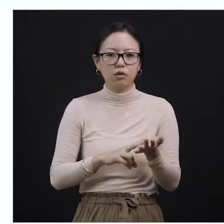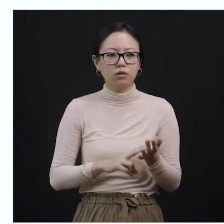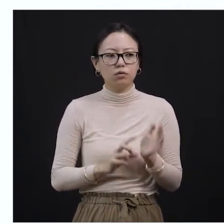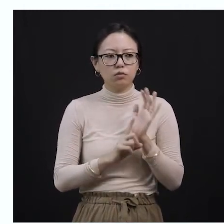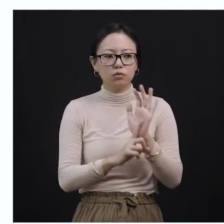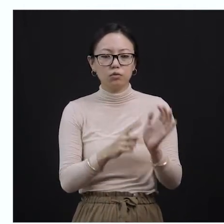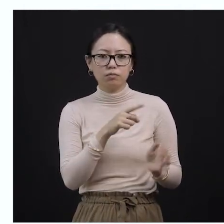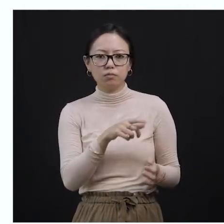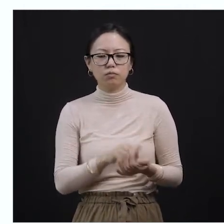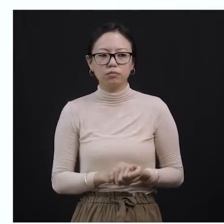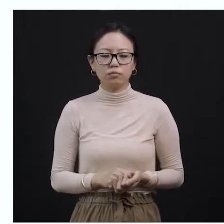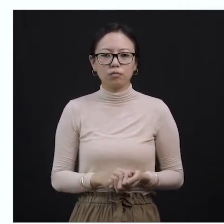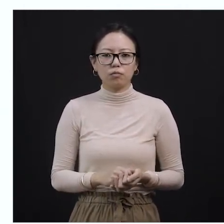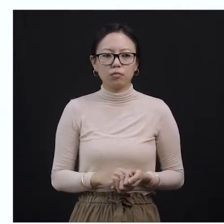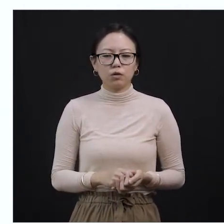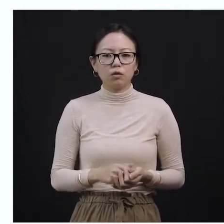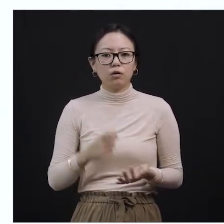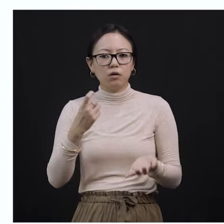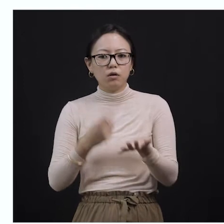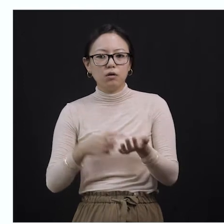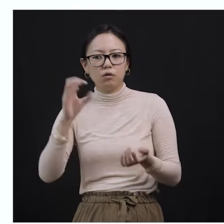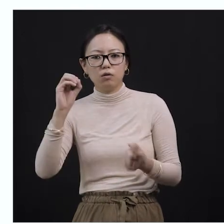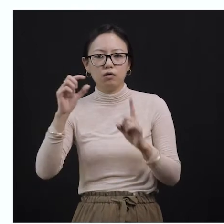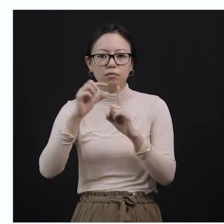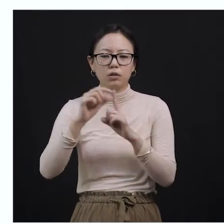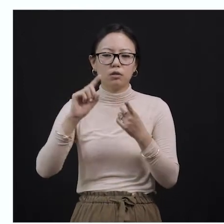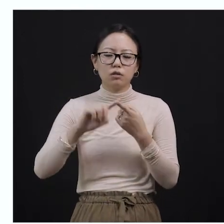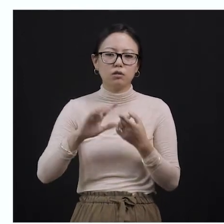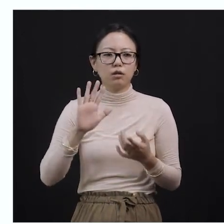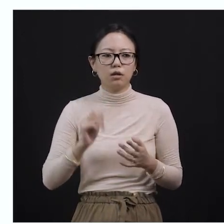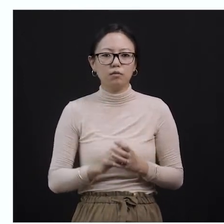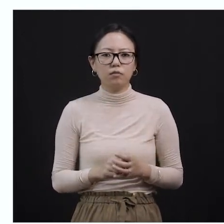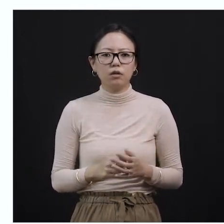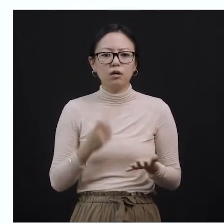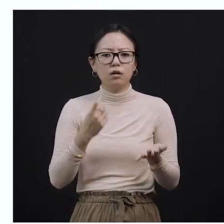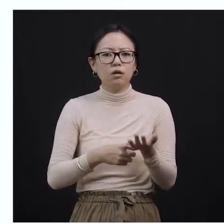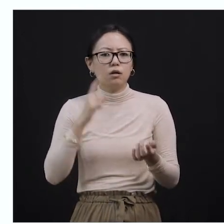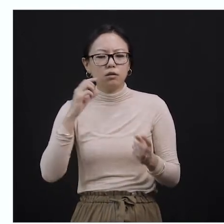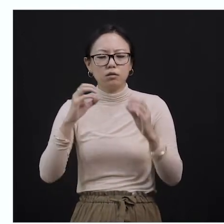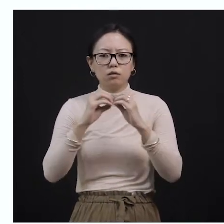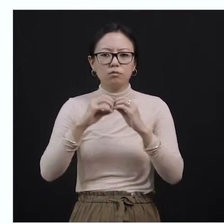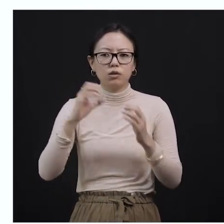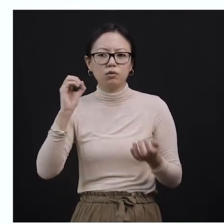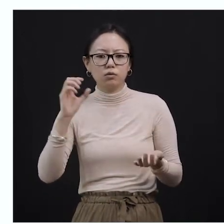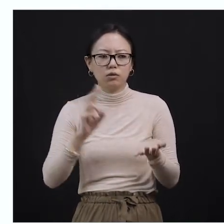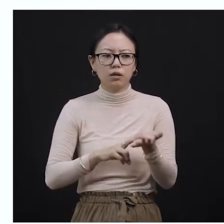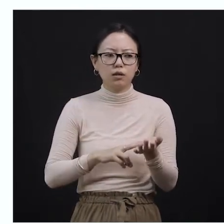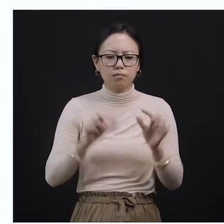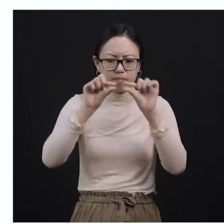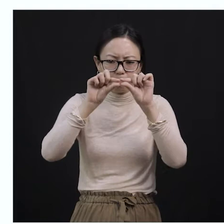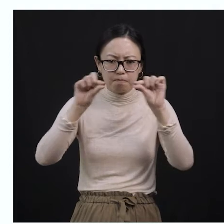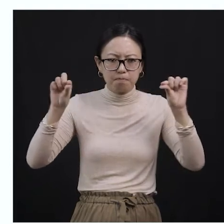piece of rope here. So ropes are usually very thick. Okay? So we can say that